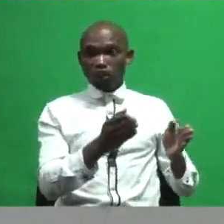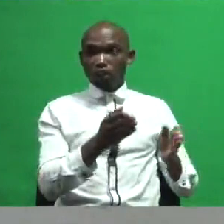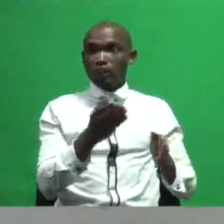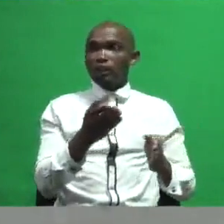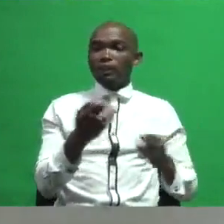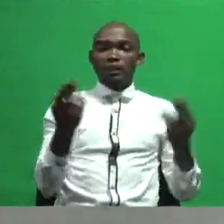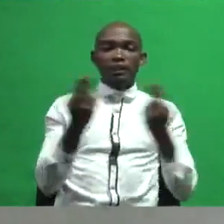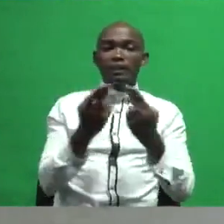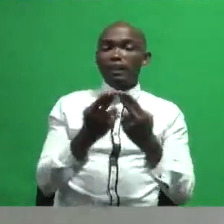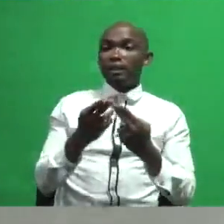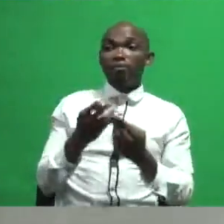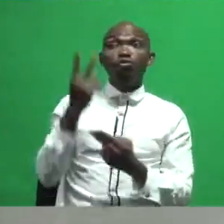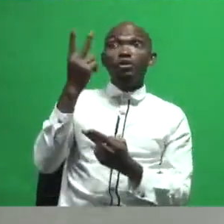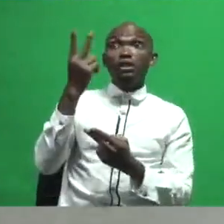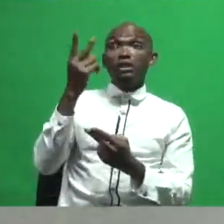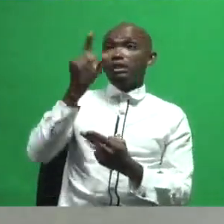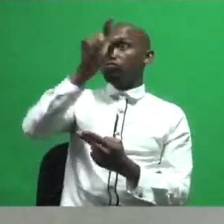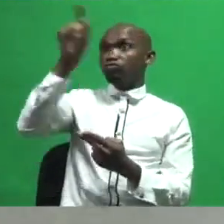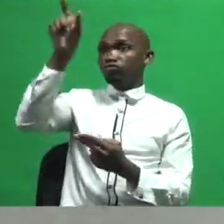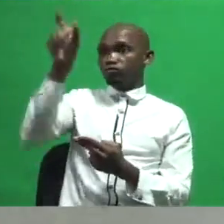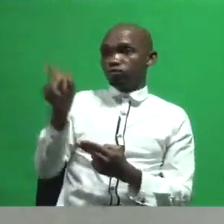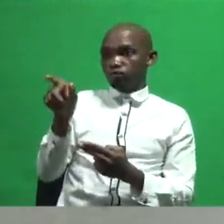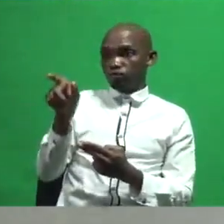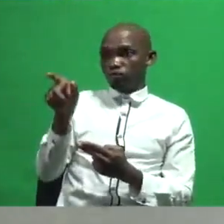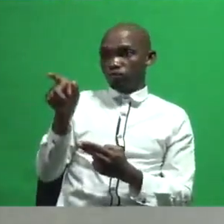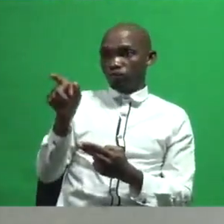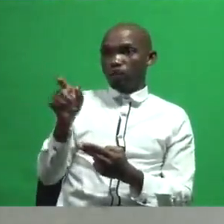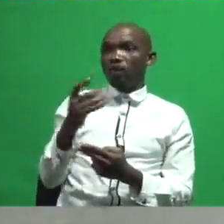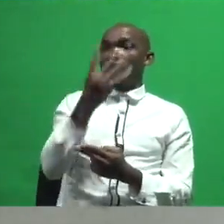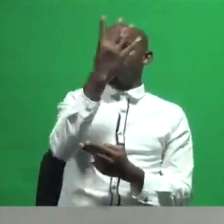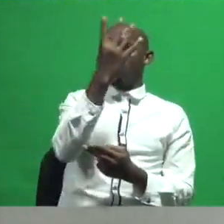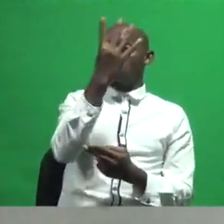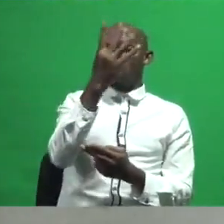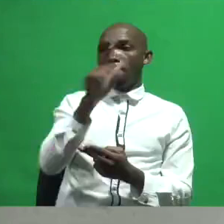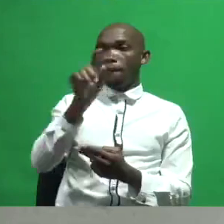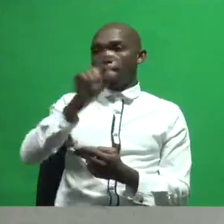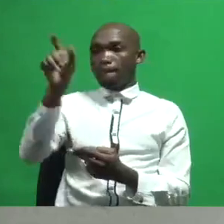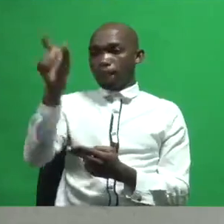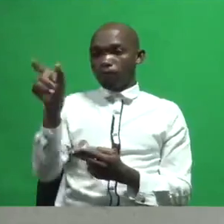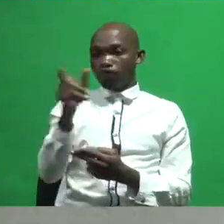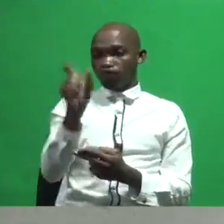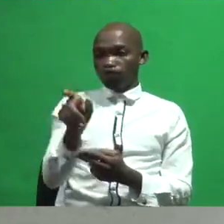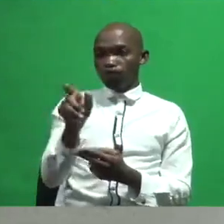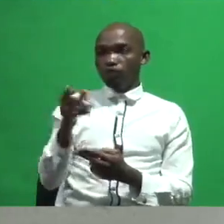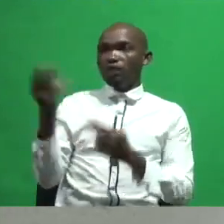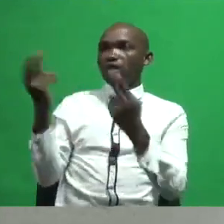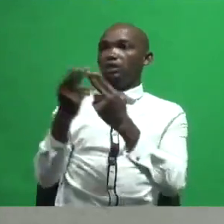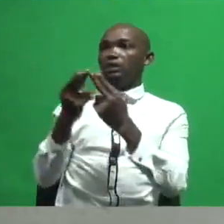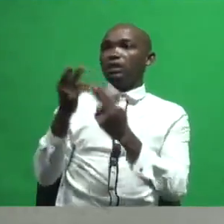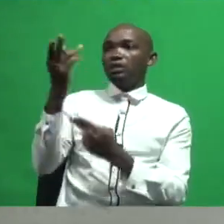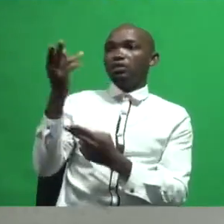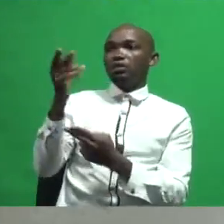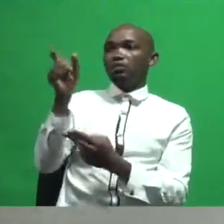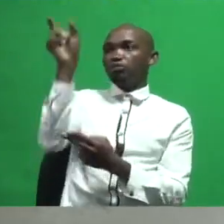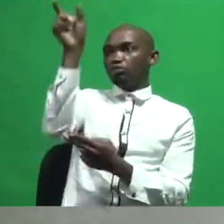The same way as this one, 4 number of atoms, 4 number of atoms, and